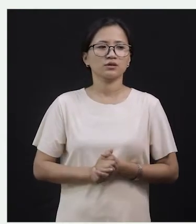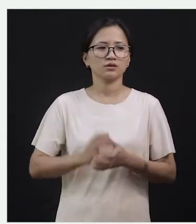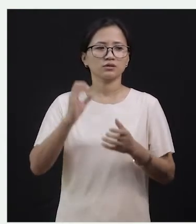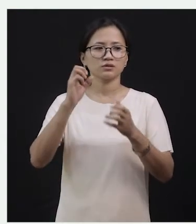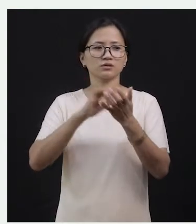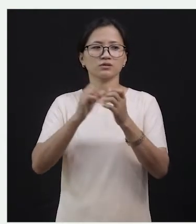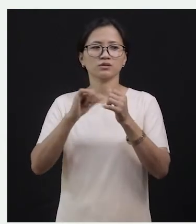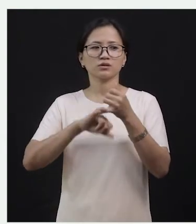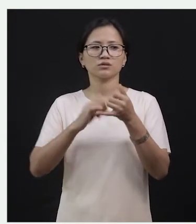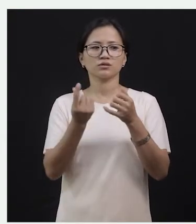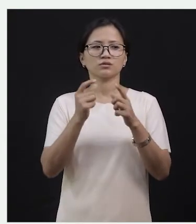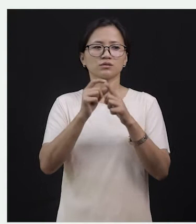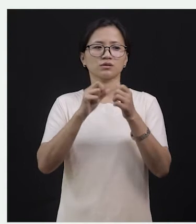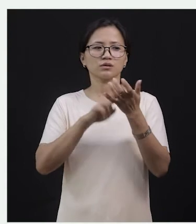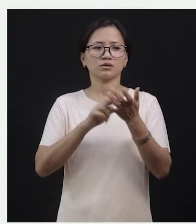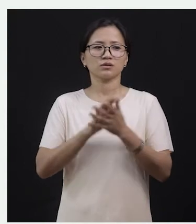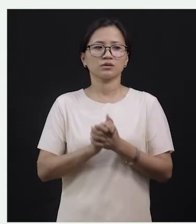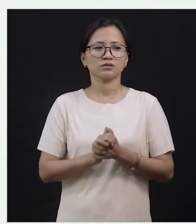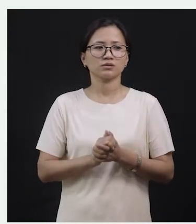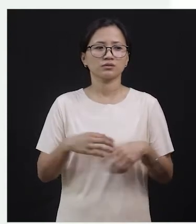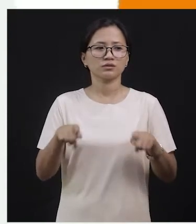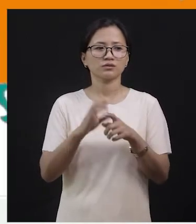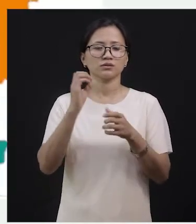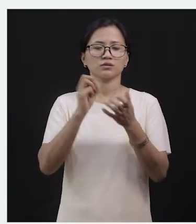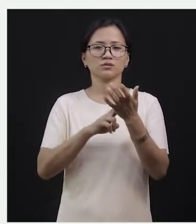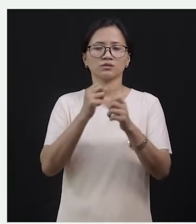Sudan, Nigeria, and Algeria.